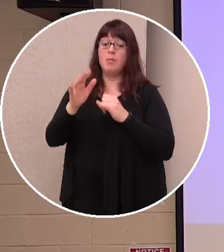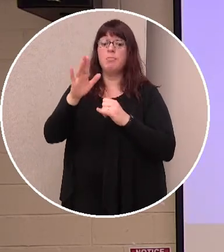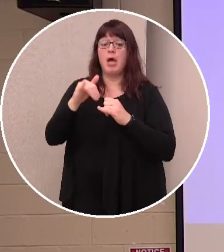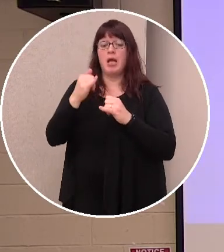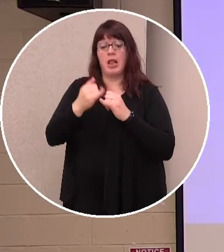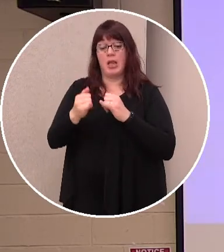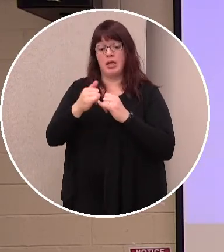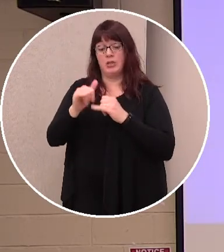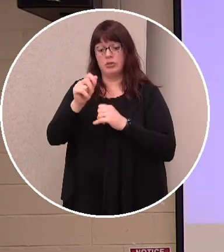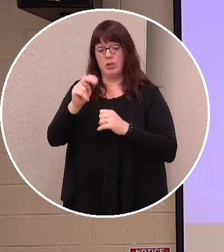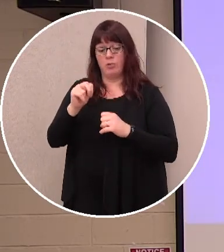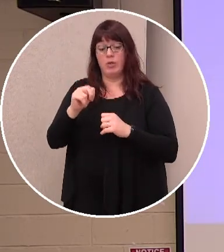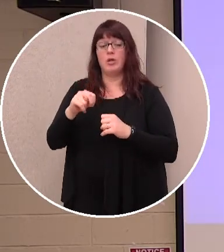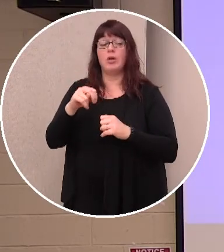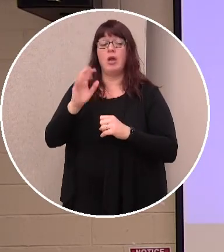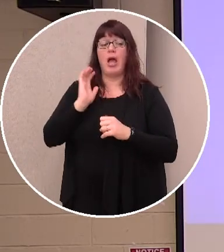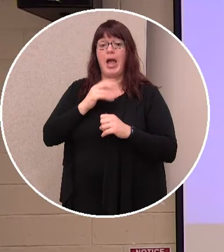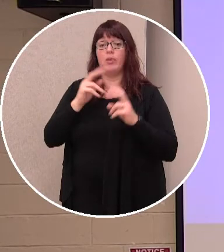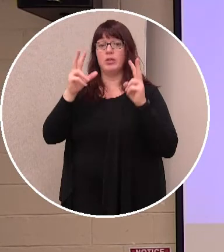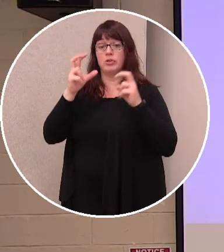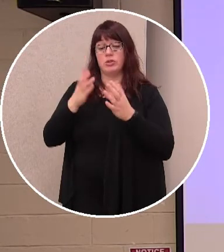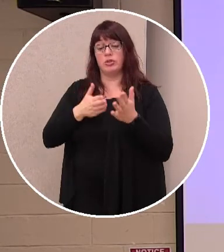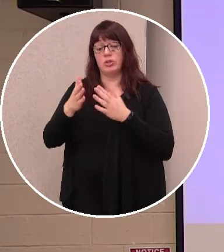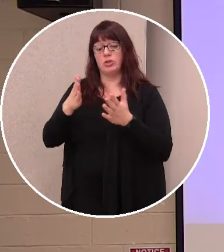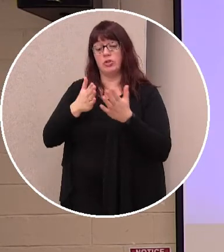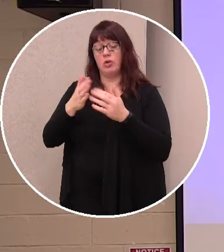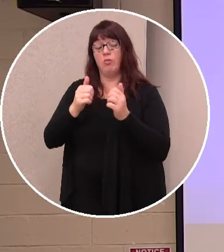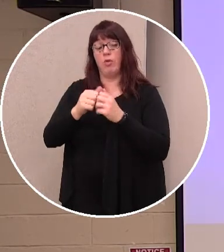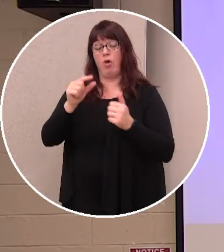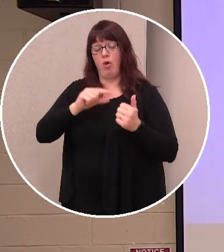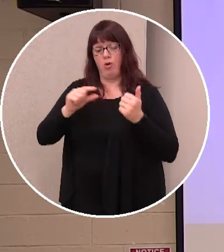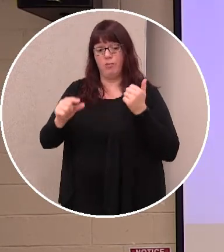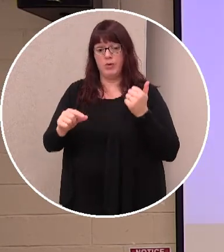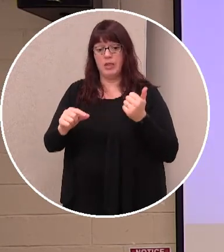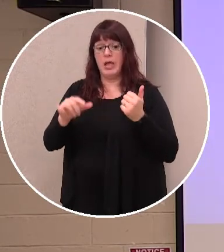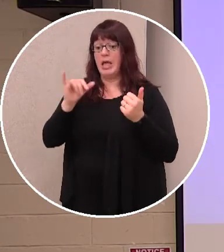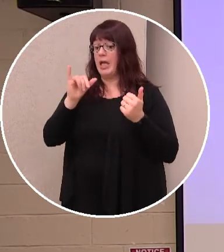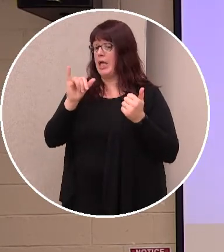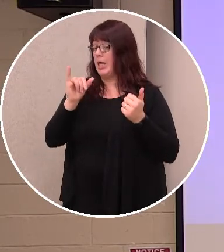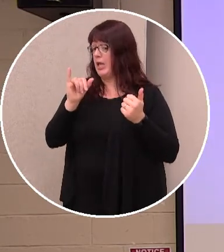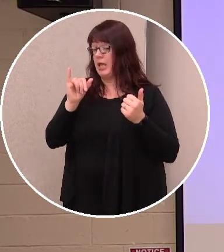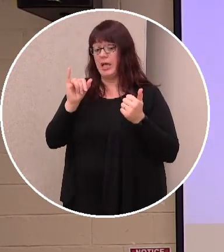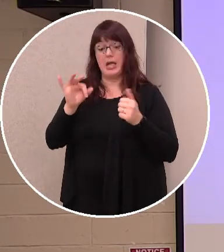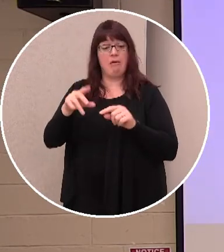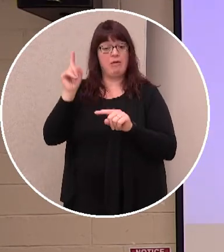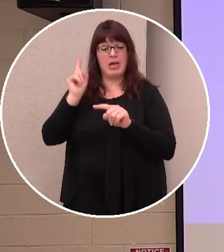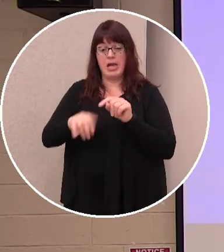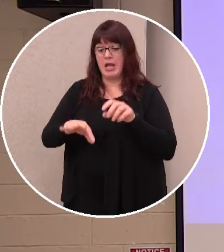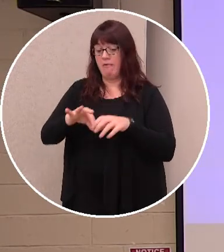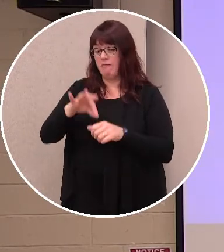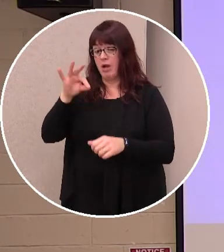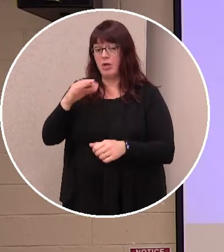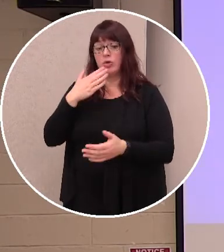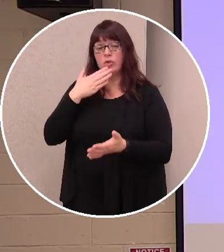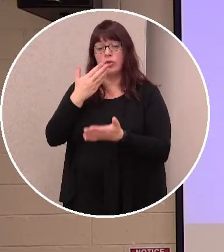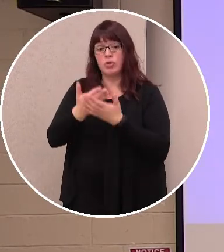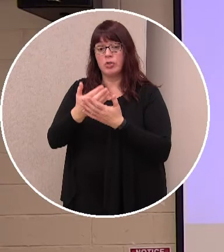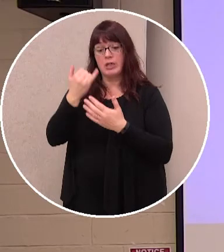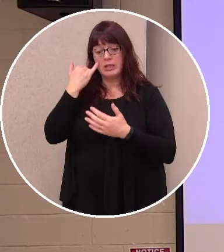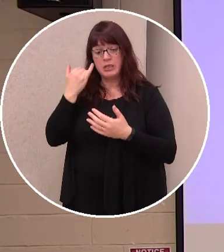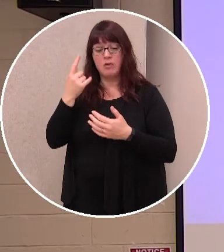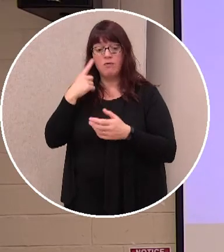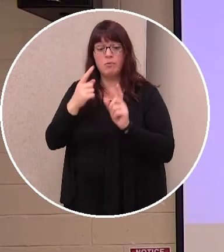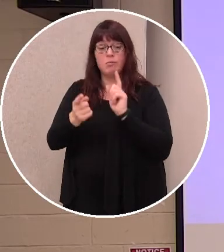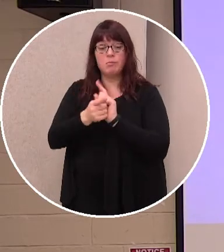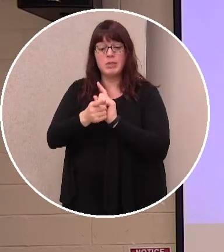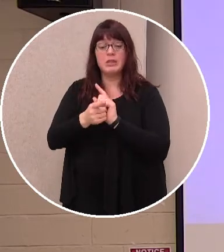the the Shared Services program within the government, they cannot come up with a viable supply of the needs that we have for